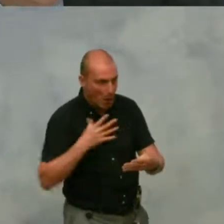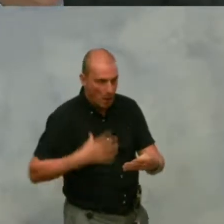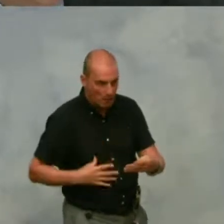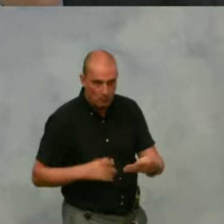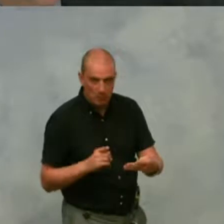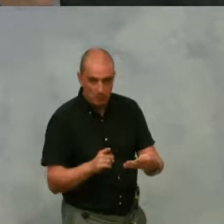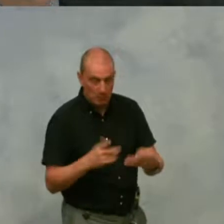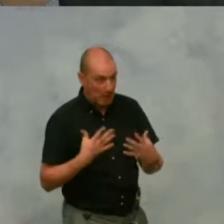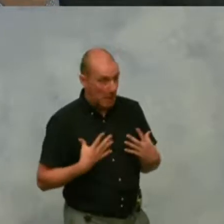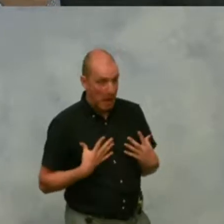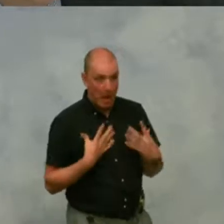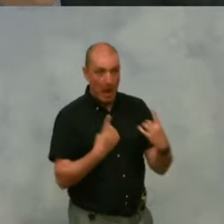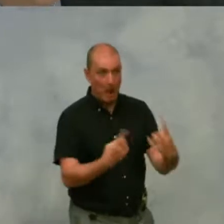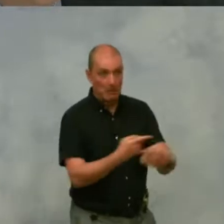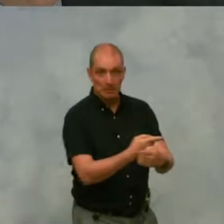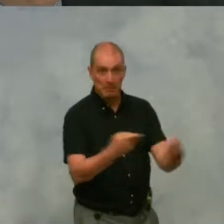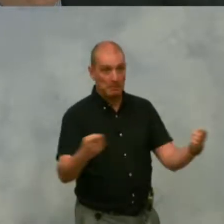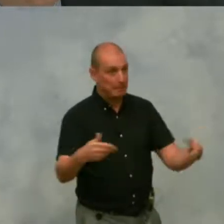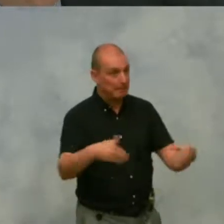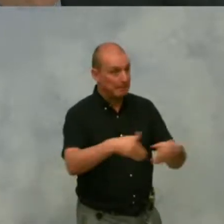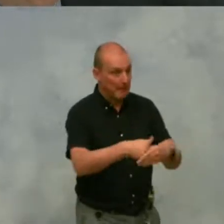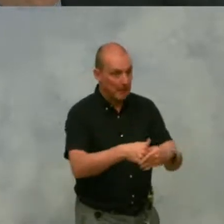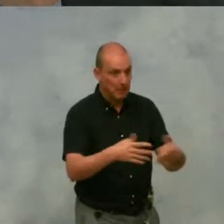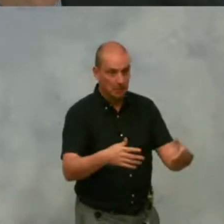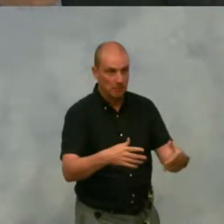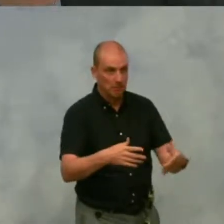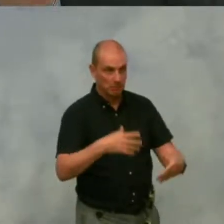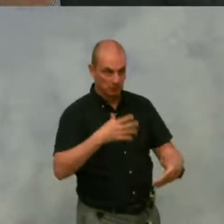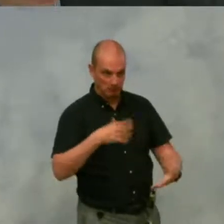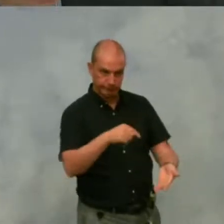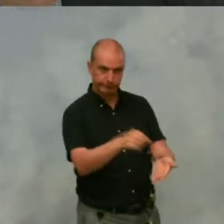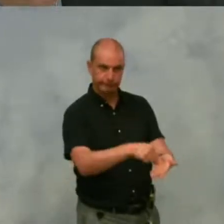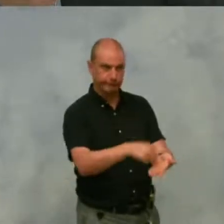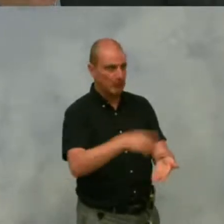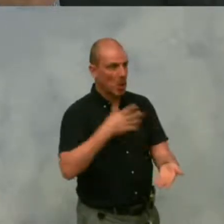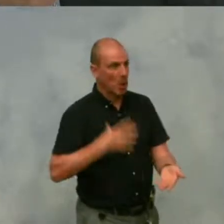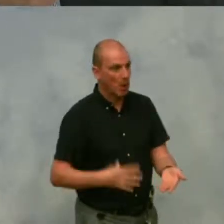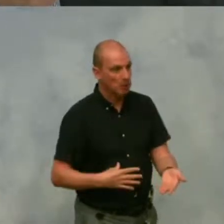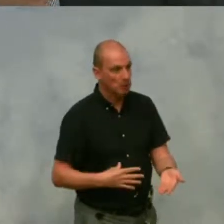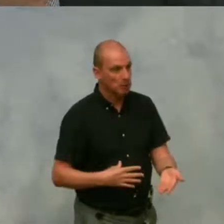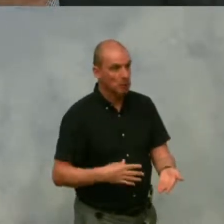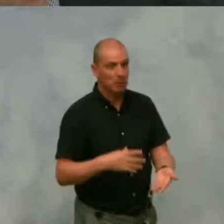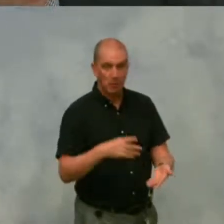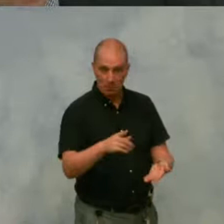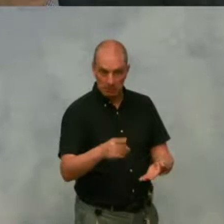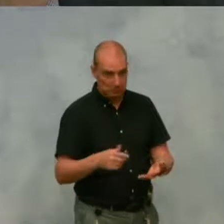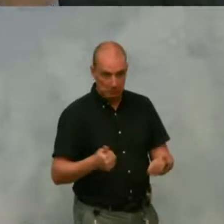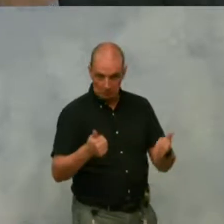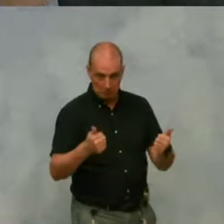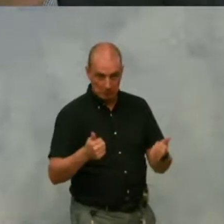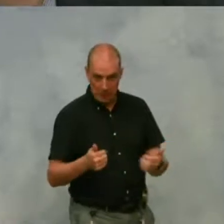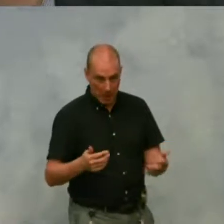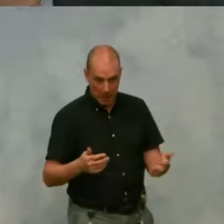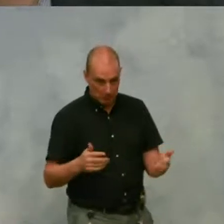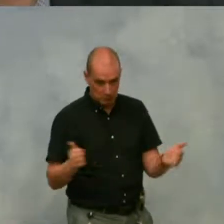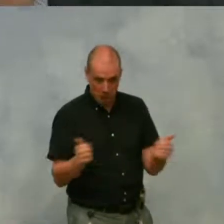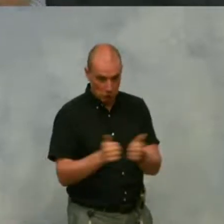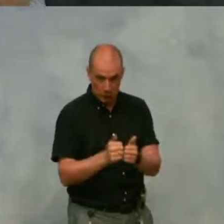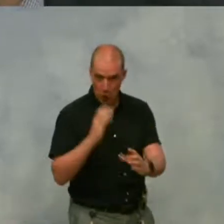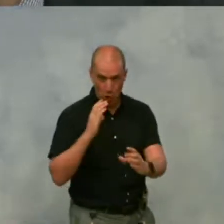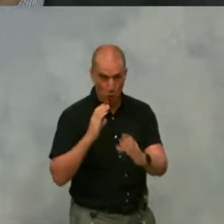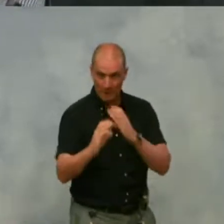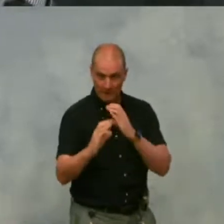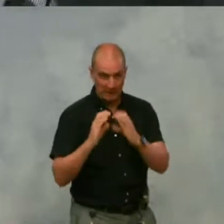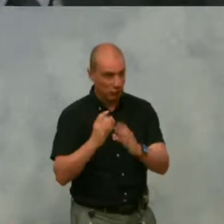to members what you choose to get back in front of you in terms of information. So absolutely open to having the conversation. Thank you, Chair.